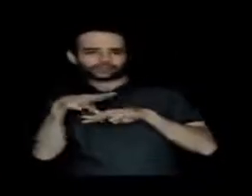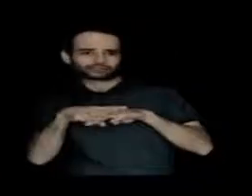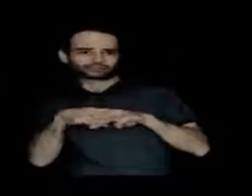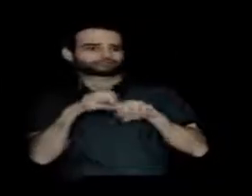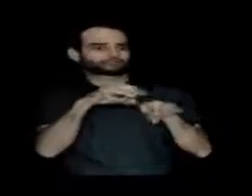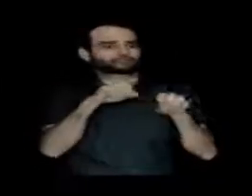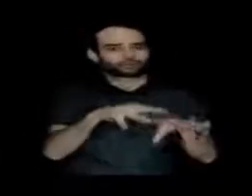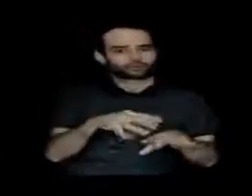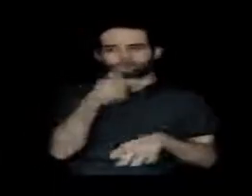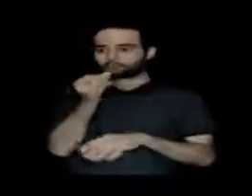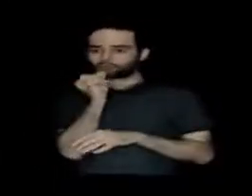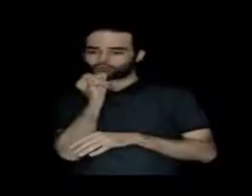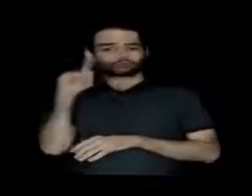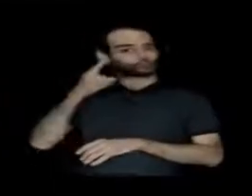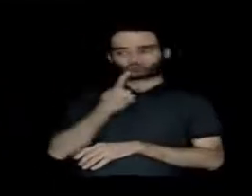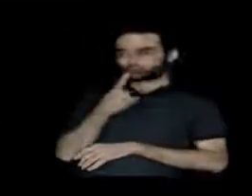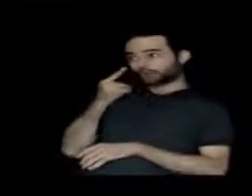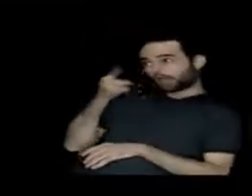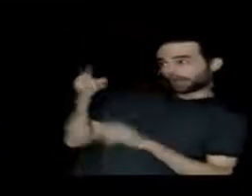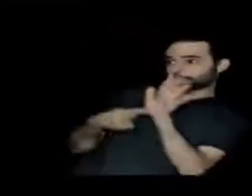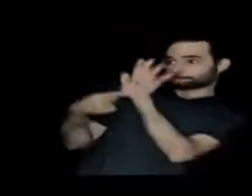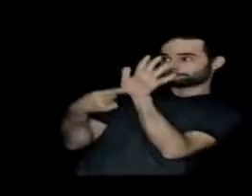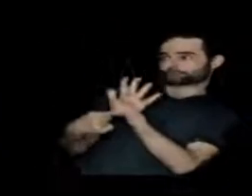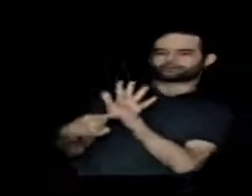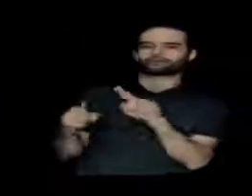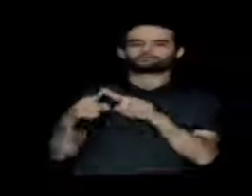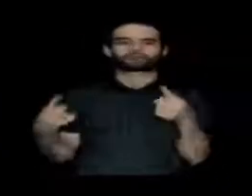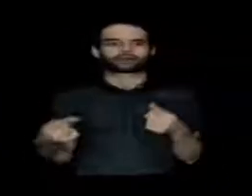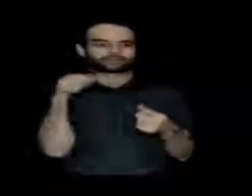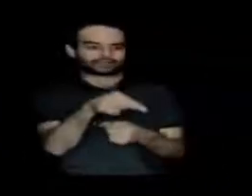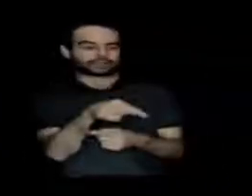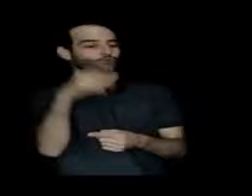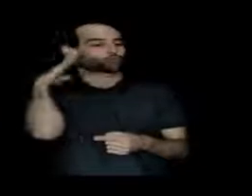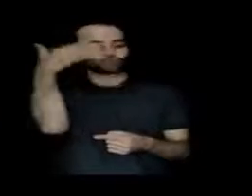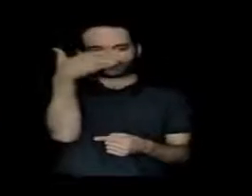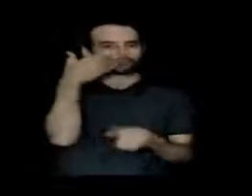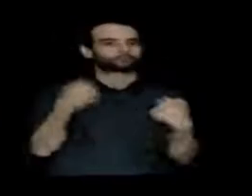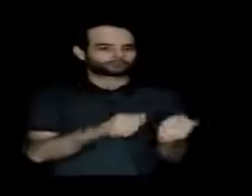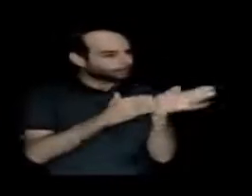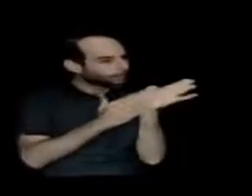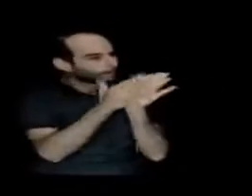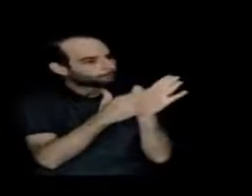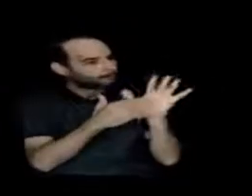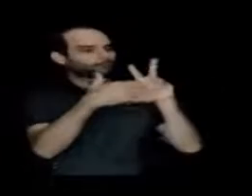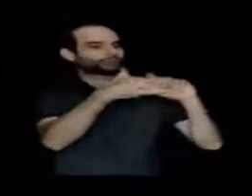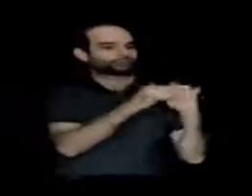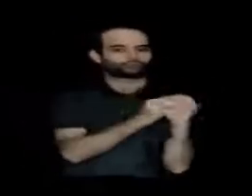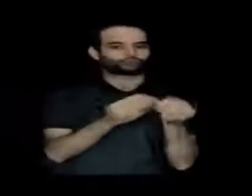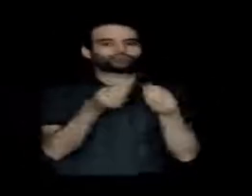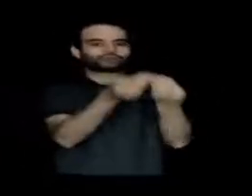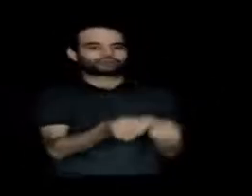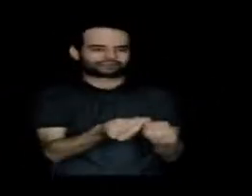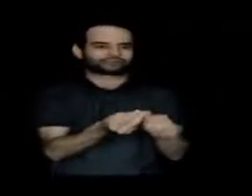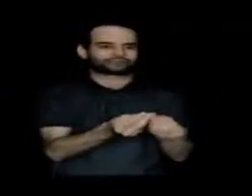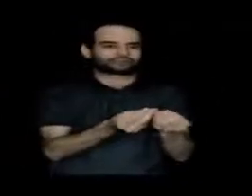said, no, I'm not staying. Because I had no contact with deafblindness. I knew what was deaf.